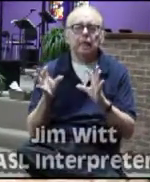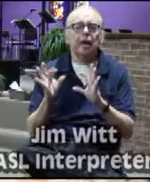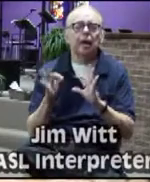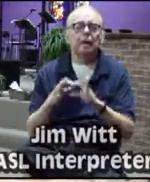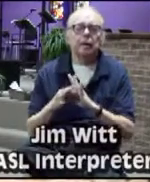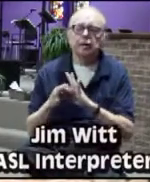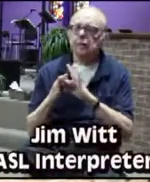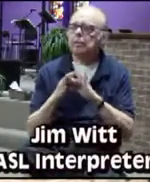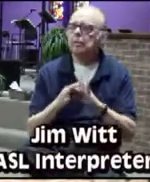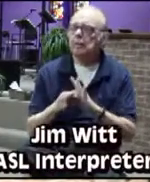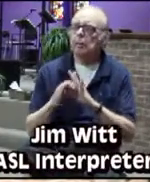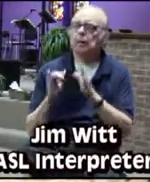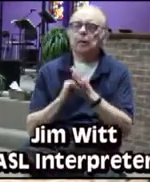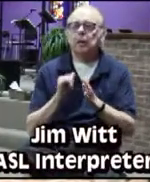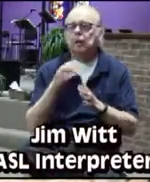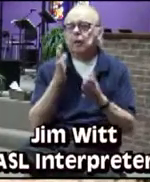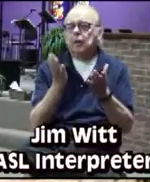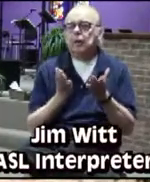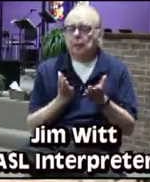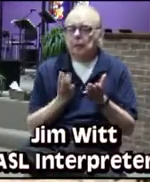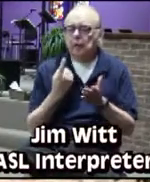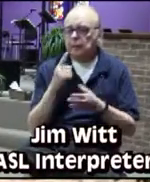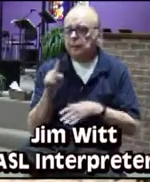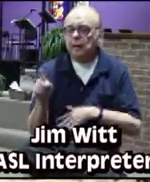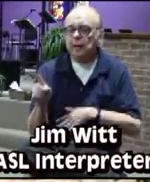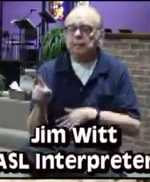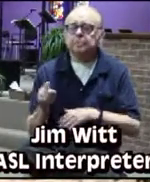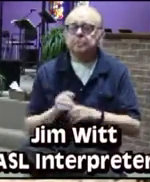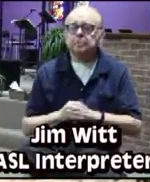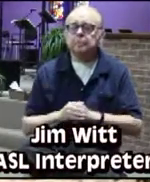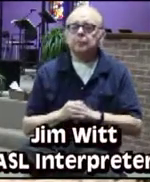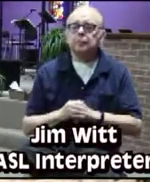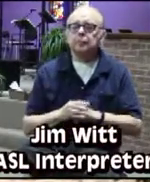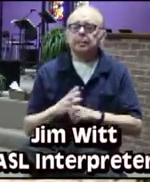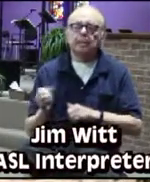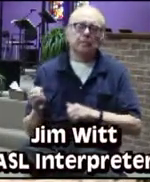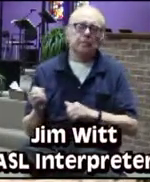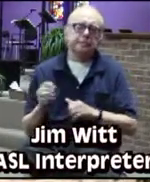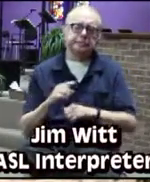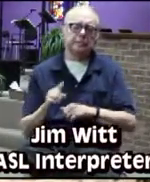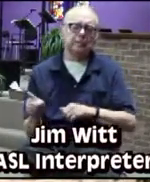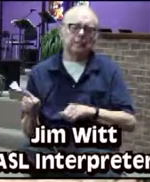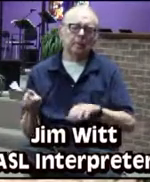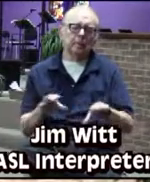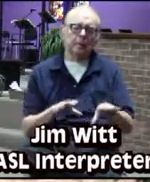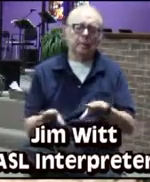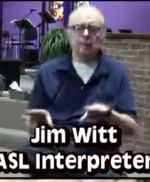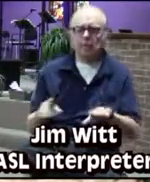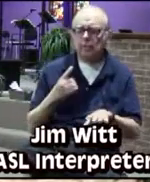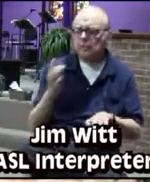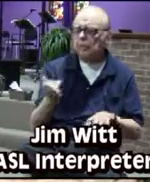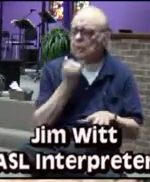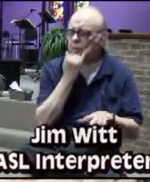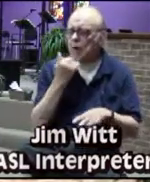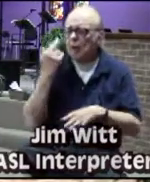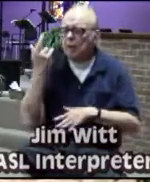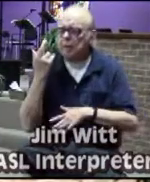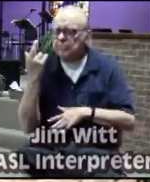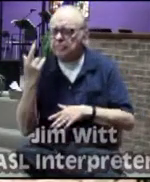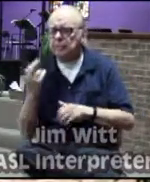that God wants for them. And they do it for the wrong reasons.